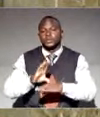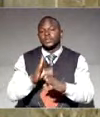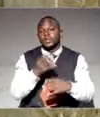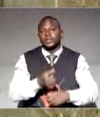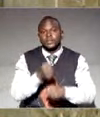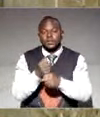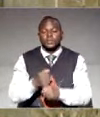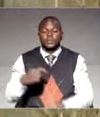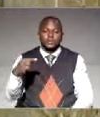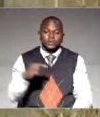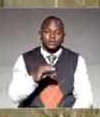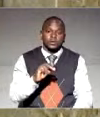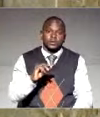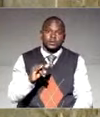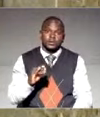Professor Godfrey